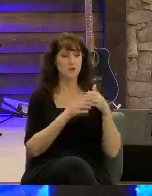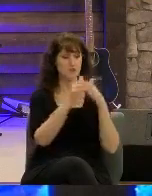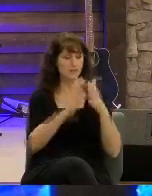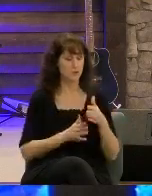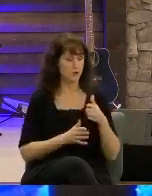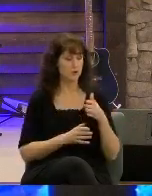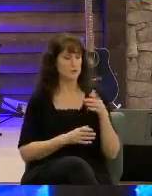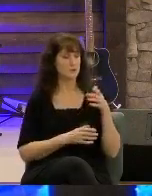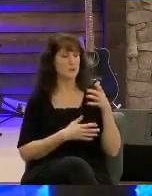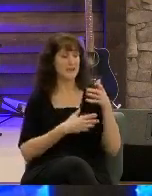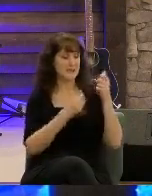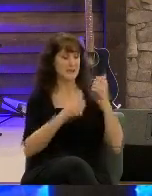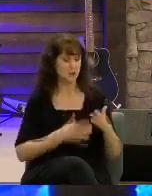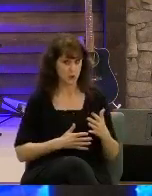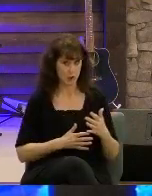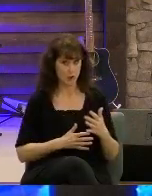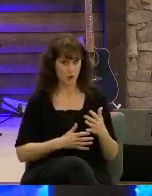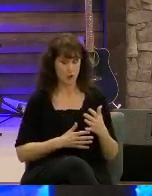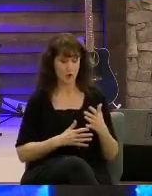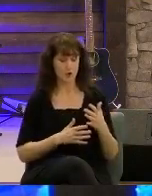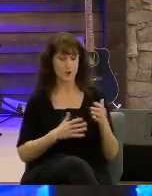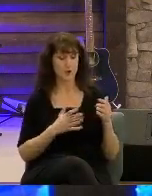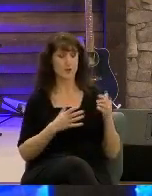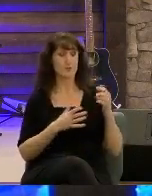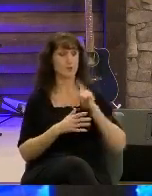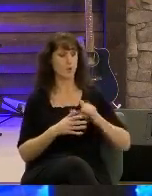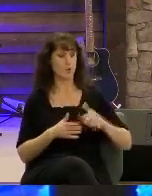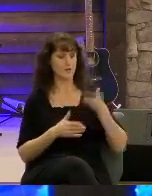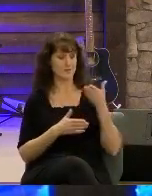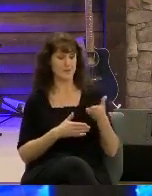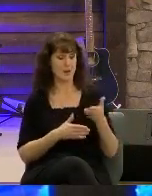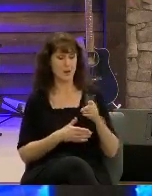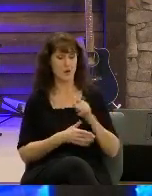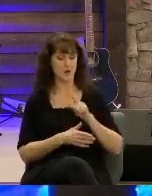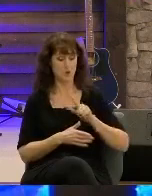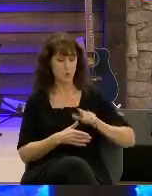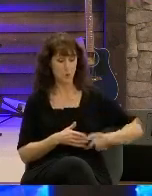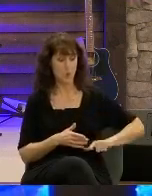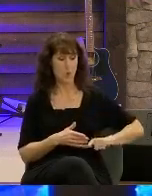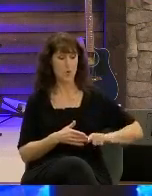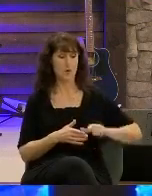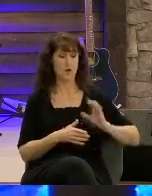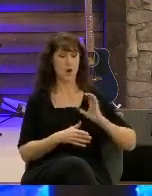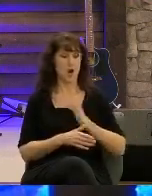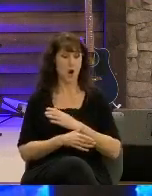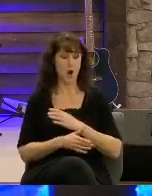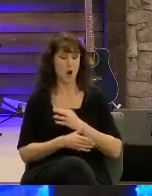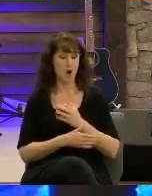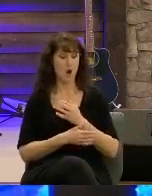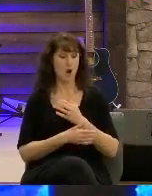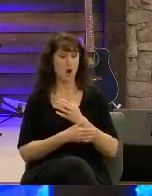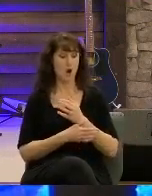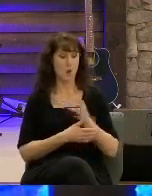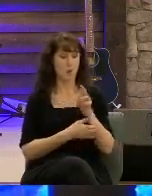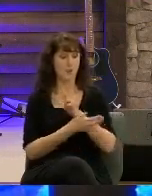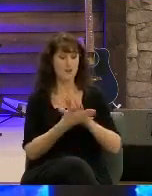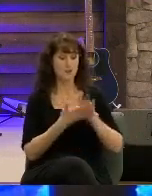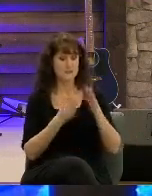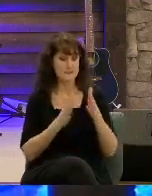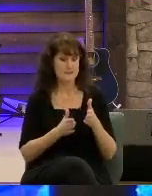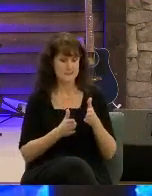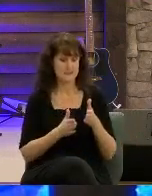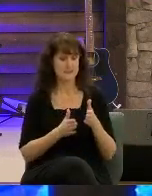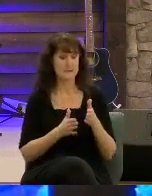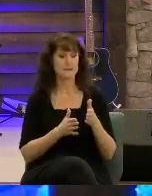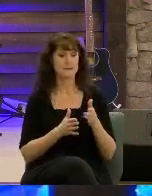heals. Jehovah Shammah, the Lord that is there. Jehovah Tsidkenu, the Lord our righteousness.